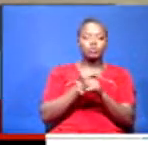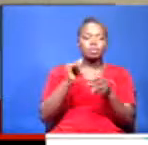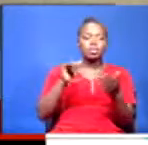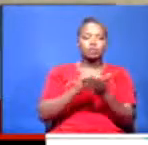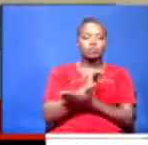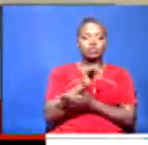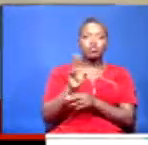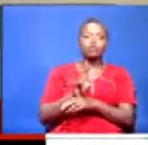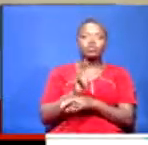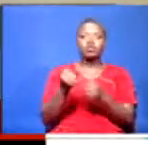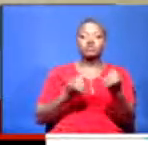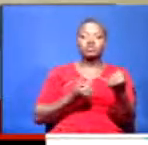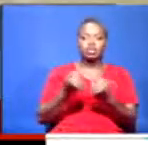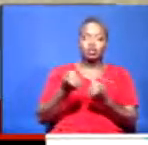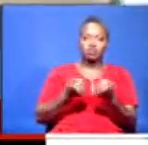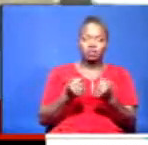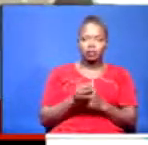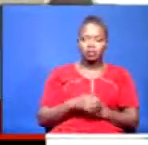used vehicles.